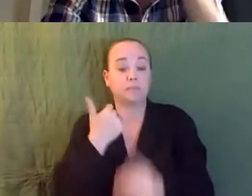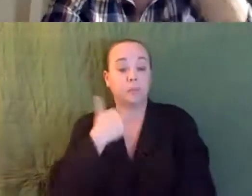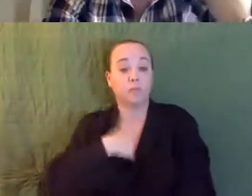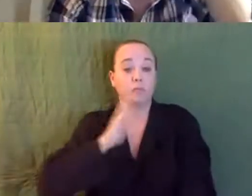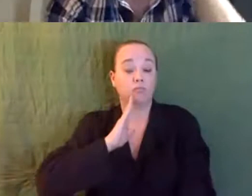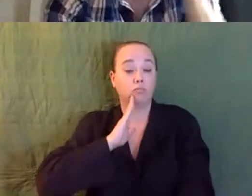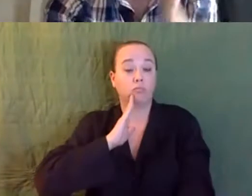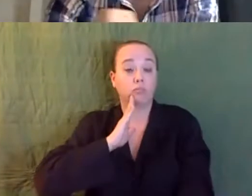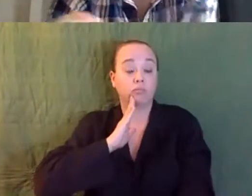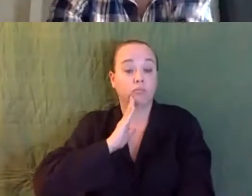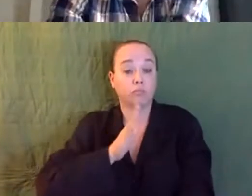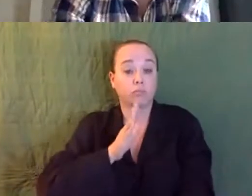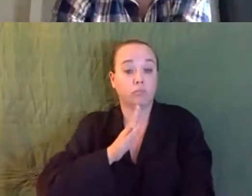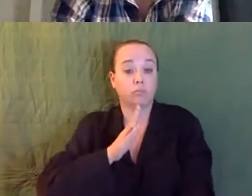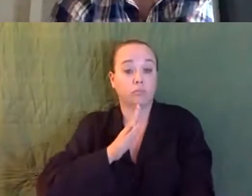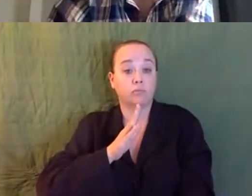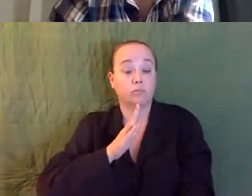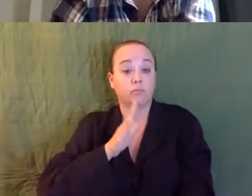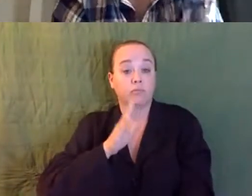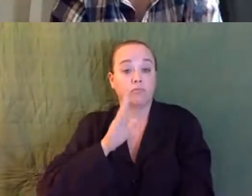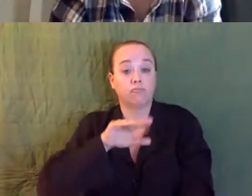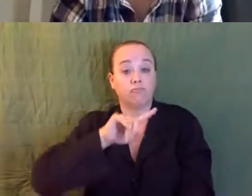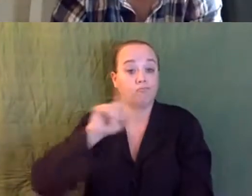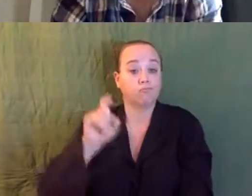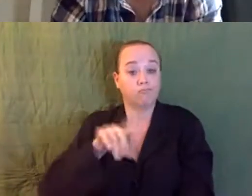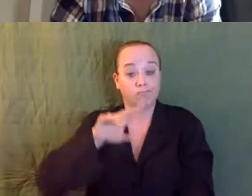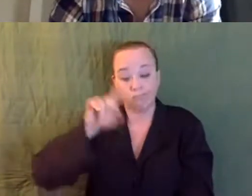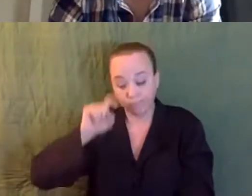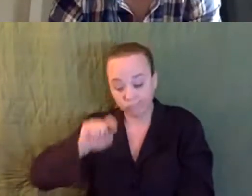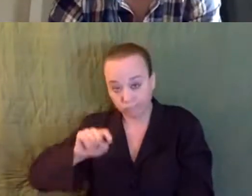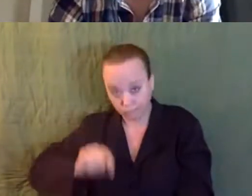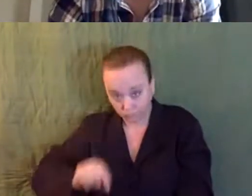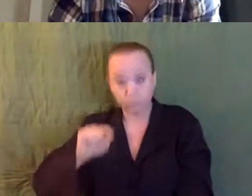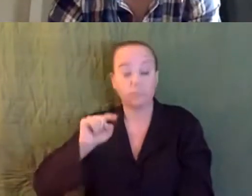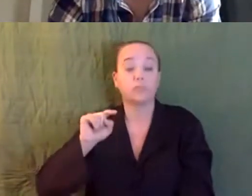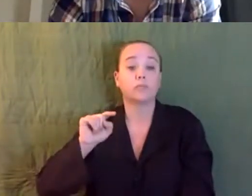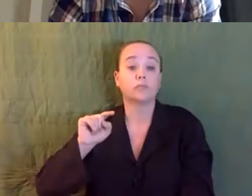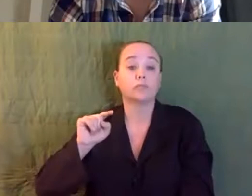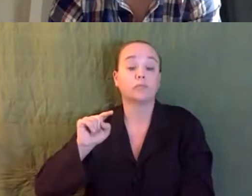to go to some of the questions that, bear